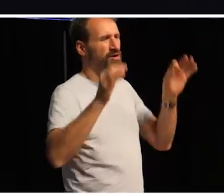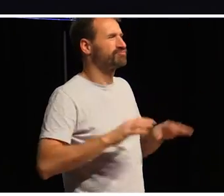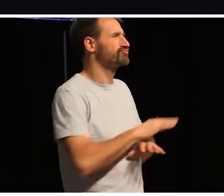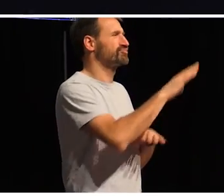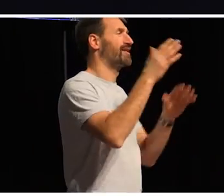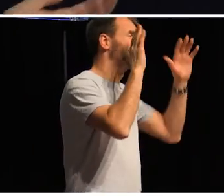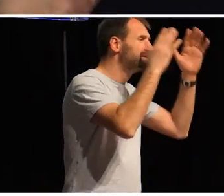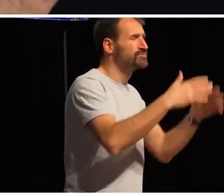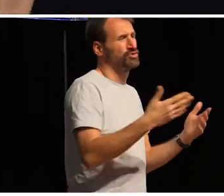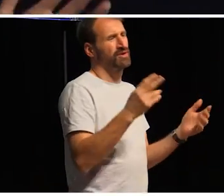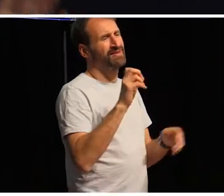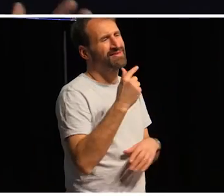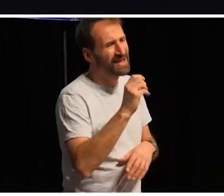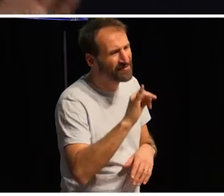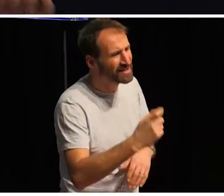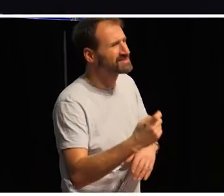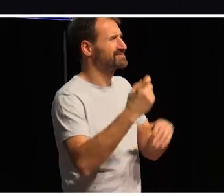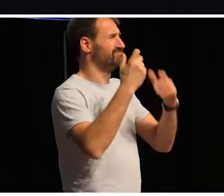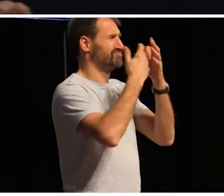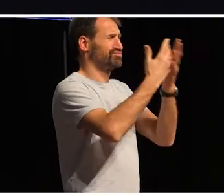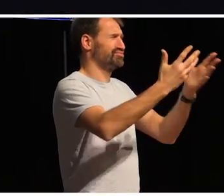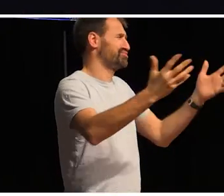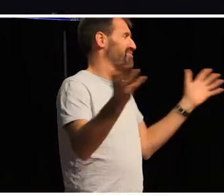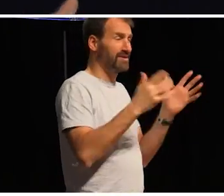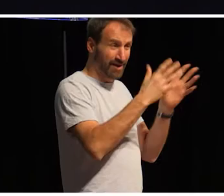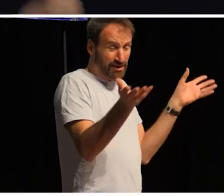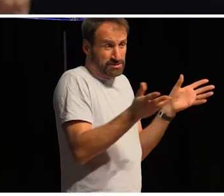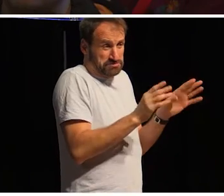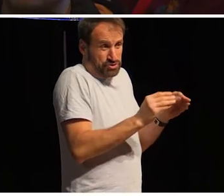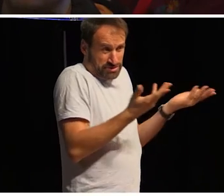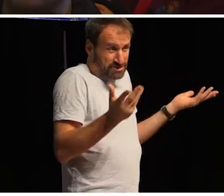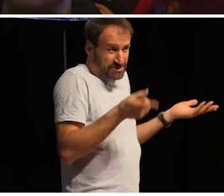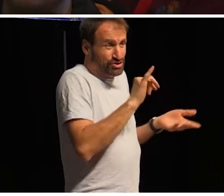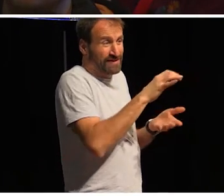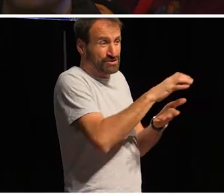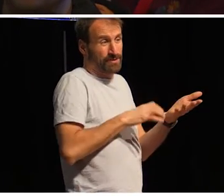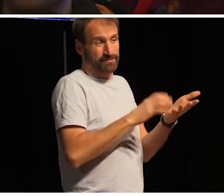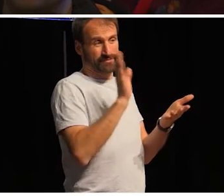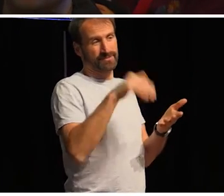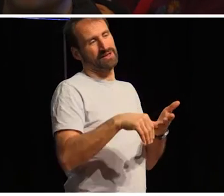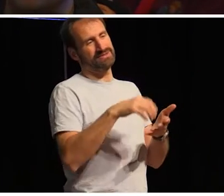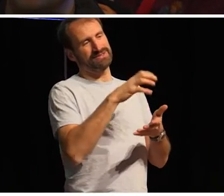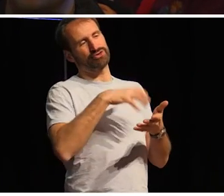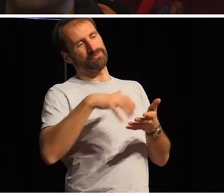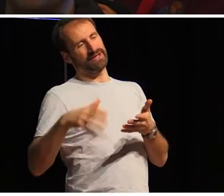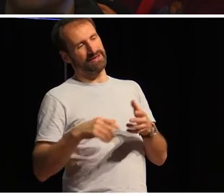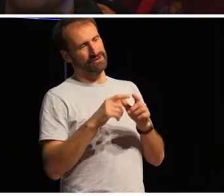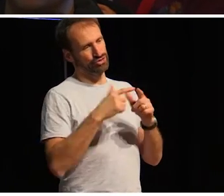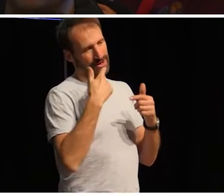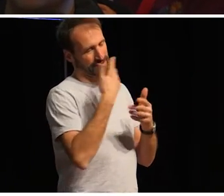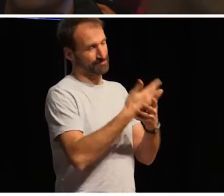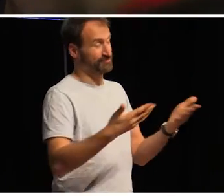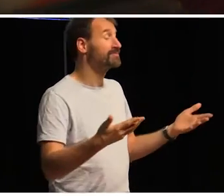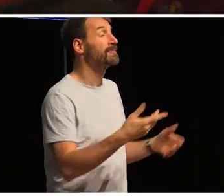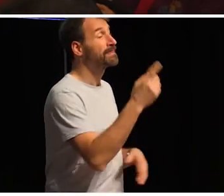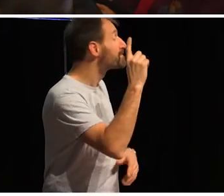YouTube and Netflix, all of that with JavaScript, the scripting language. So the performance of JavaScript,